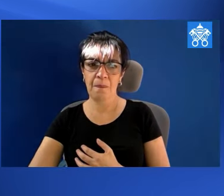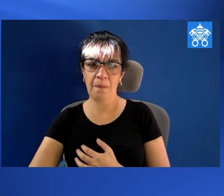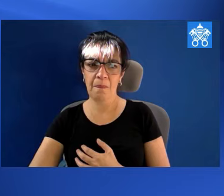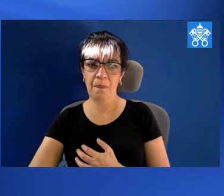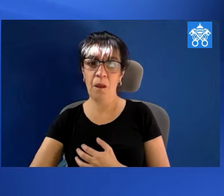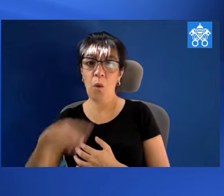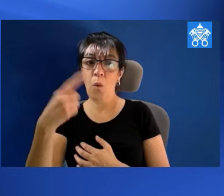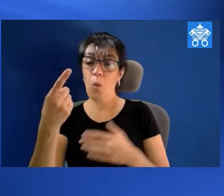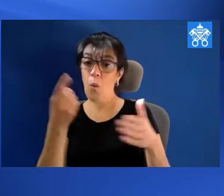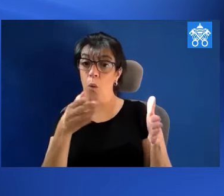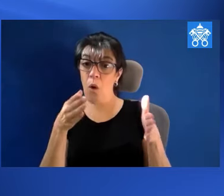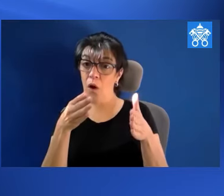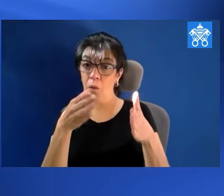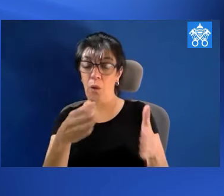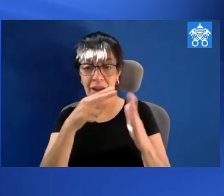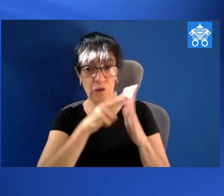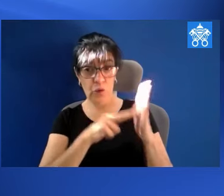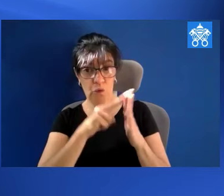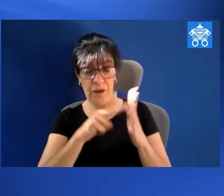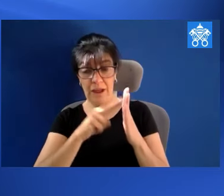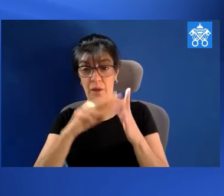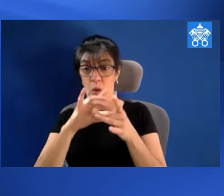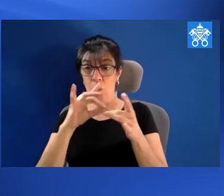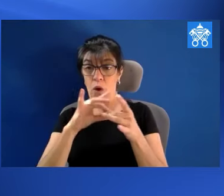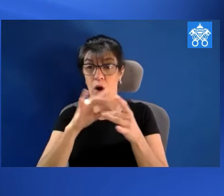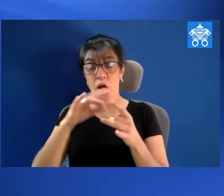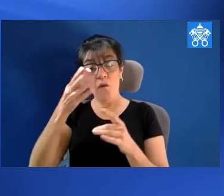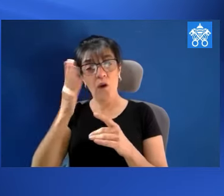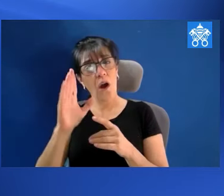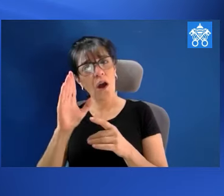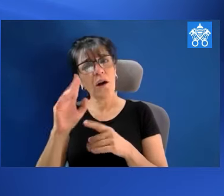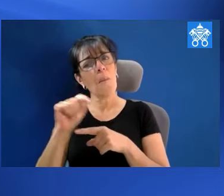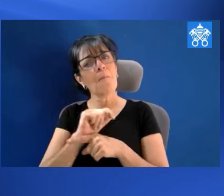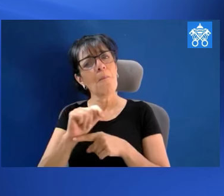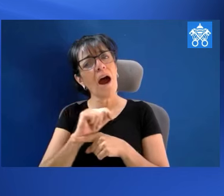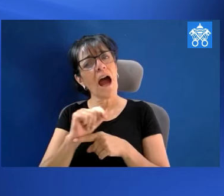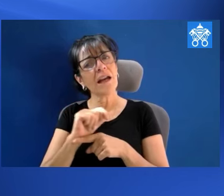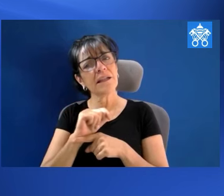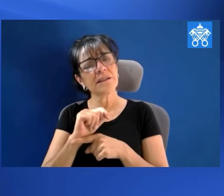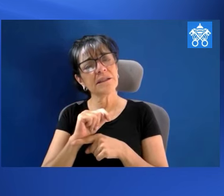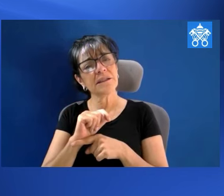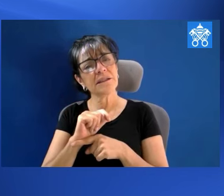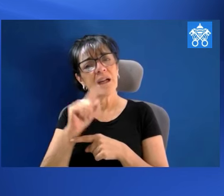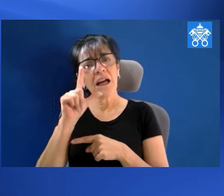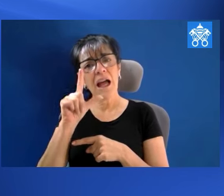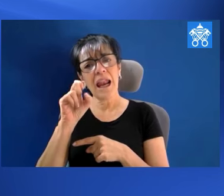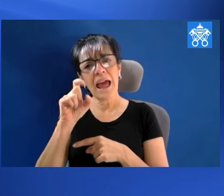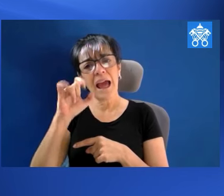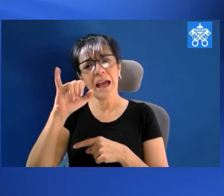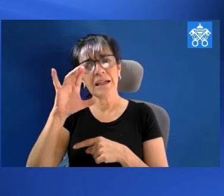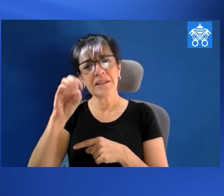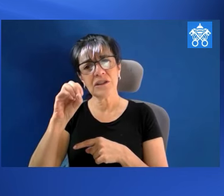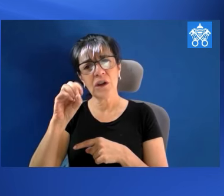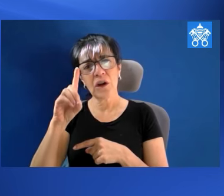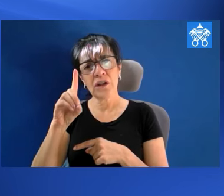One way of doing spiritual reading of the Word of God is the practice of what is called the Lectio